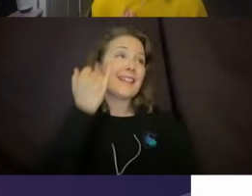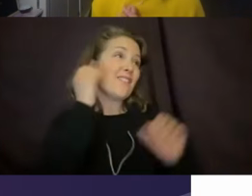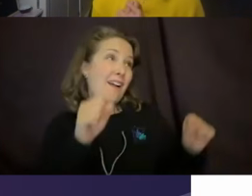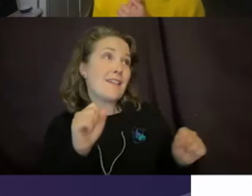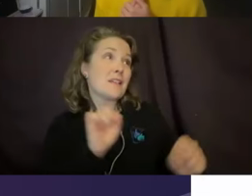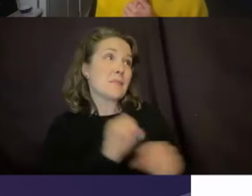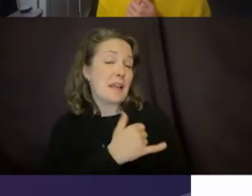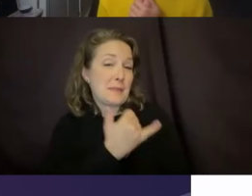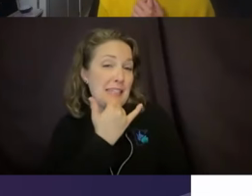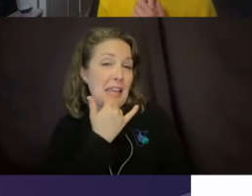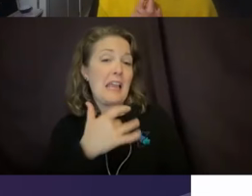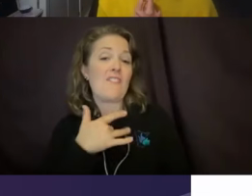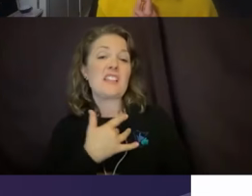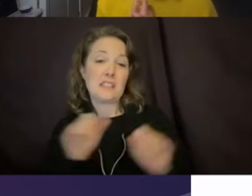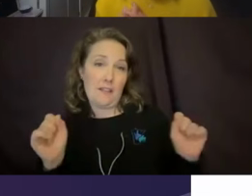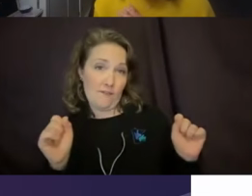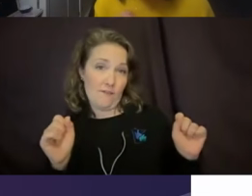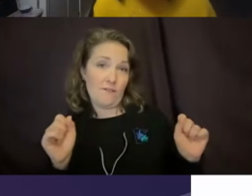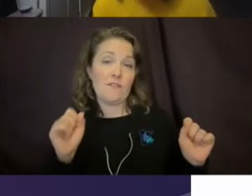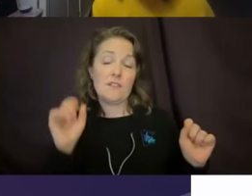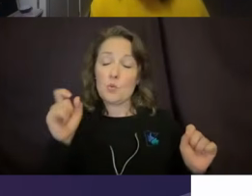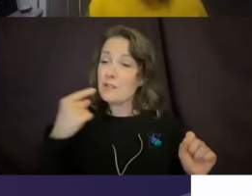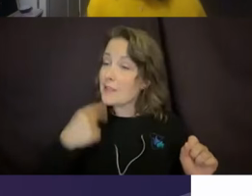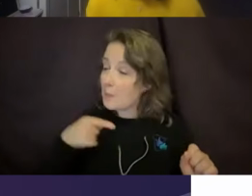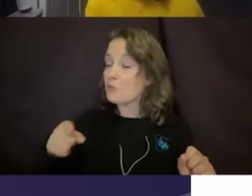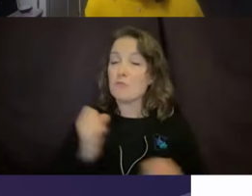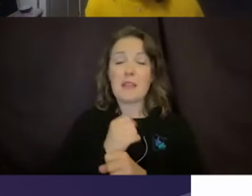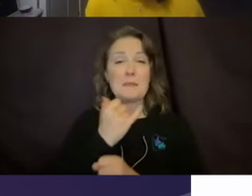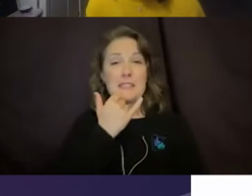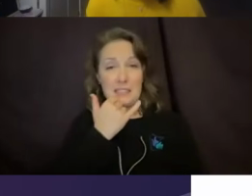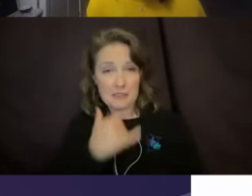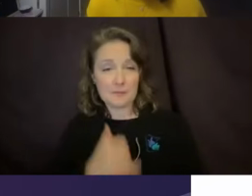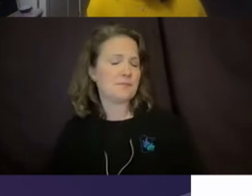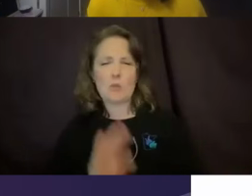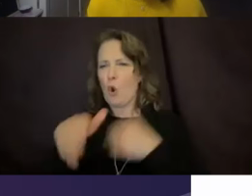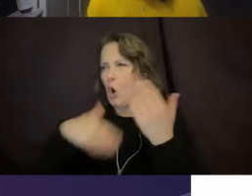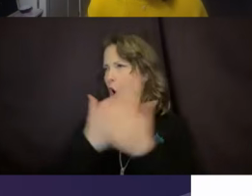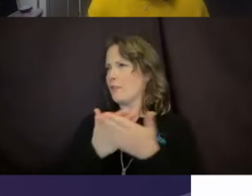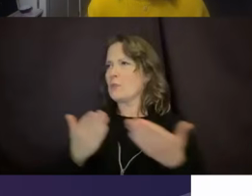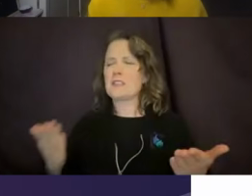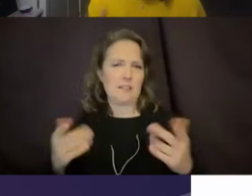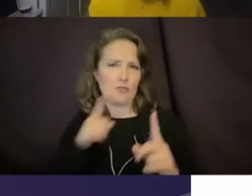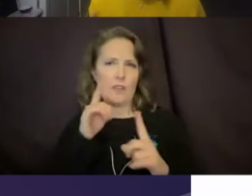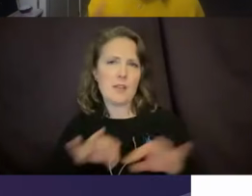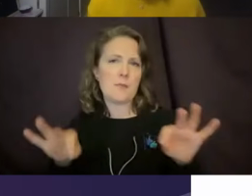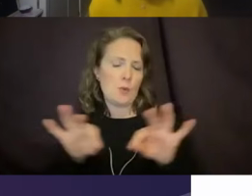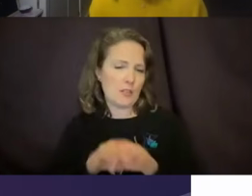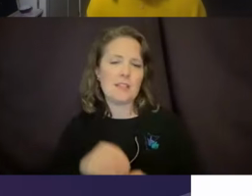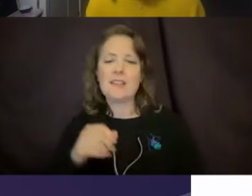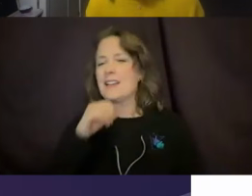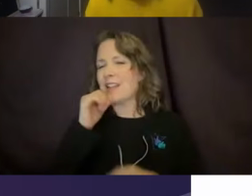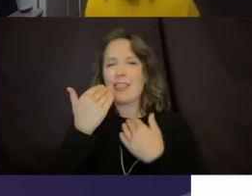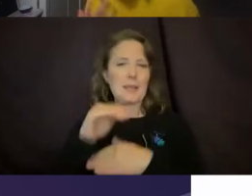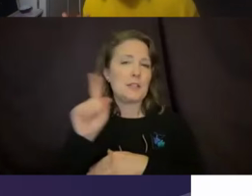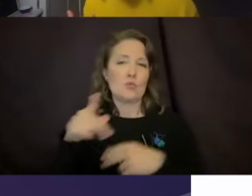a mistake, or I can, all those different things are huge components, and it's not limited to just that